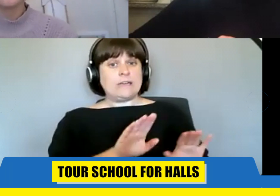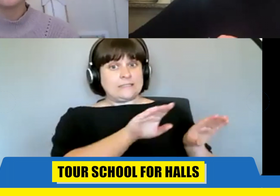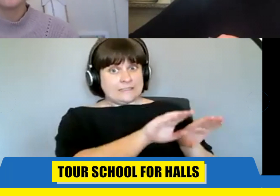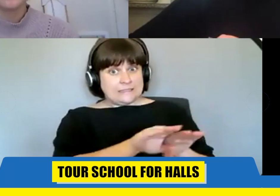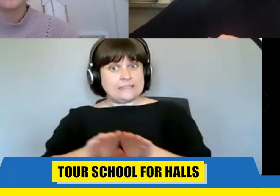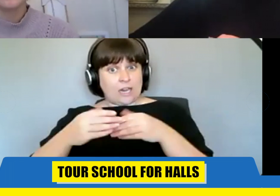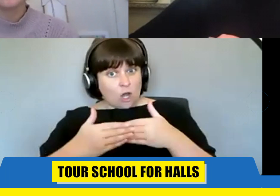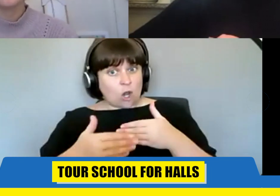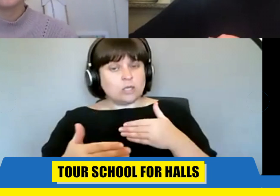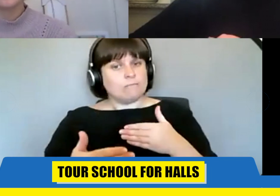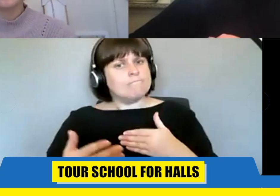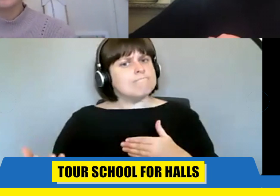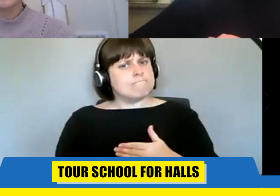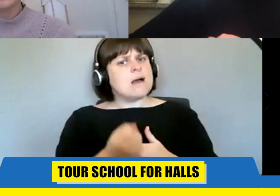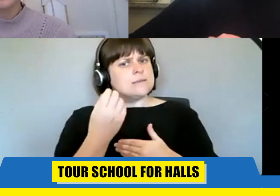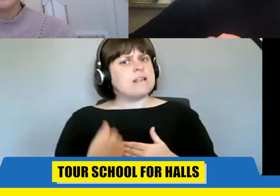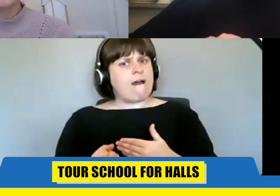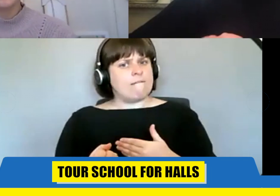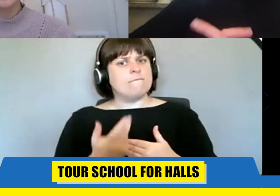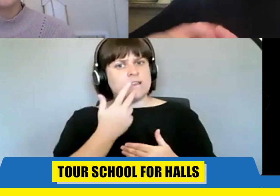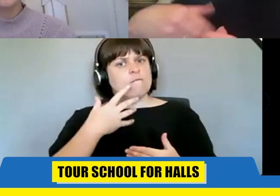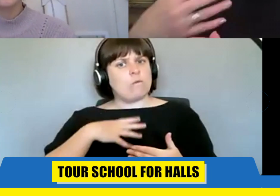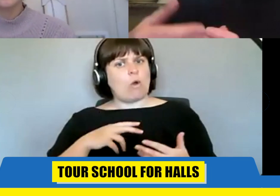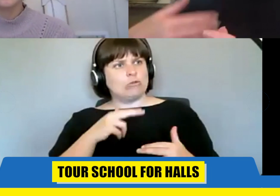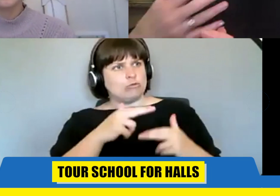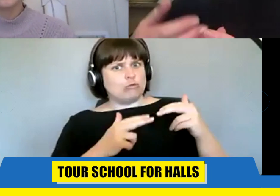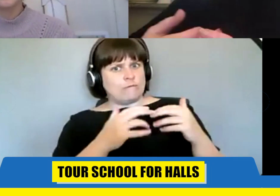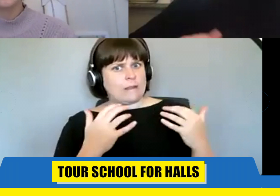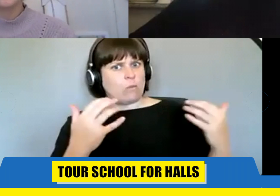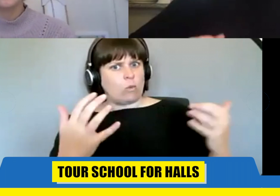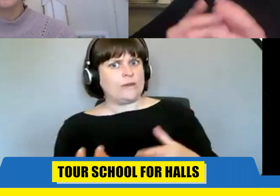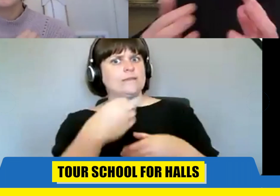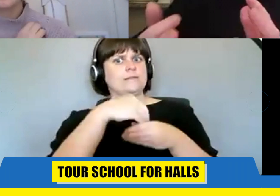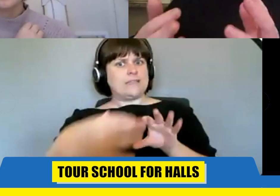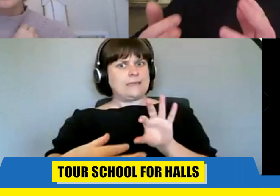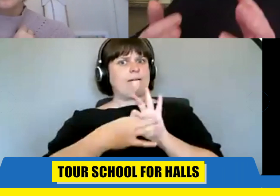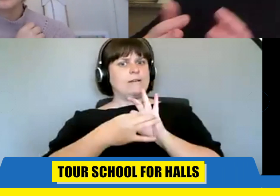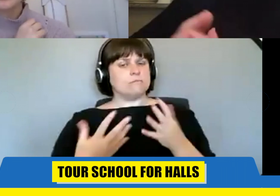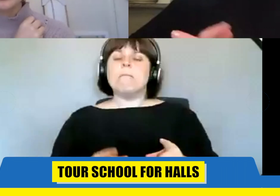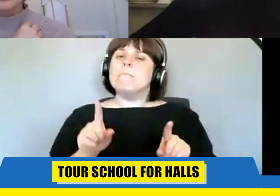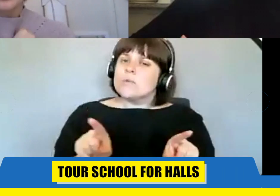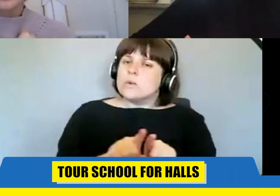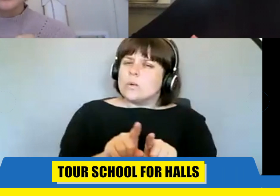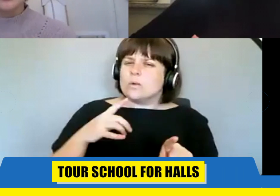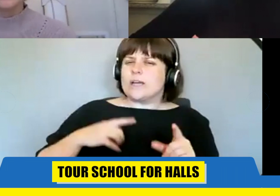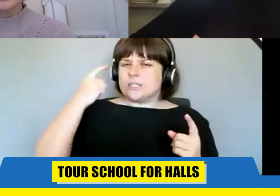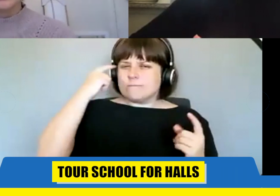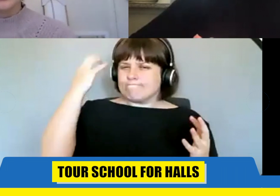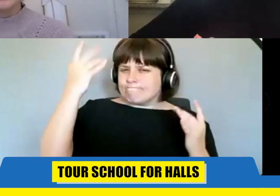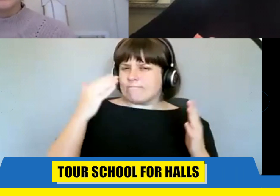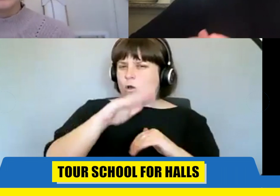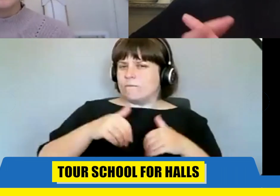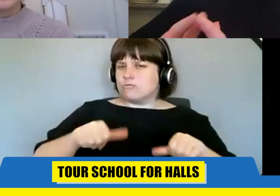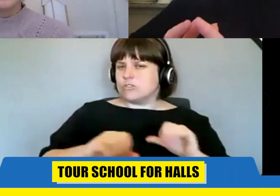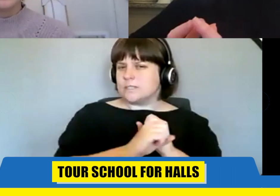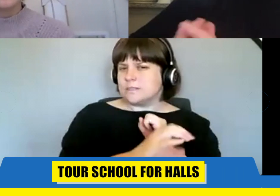is a prerequisite for developing audiences, but you also need to, do some thinking about strategic marketing